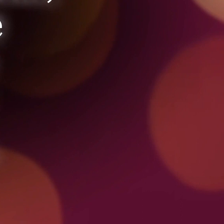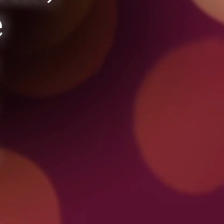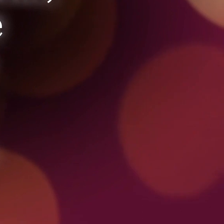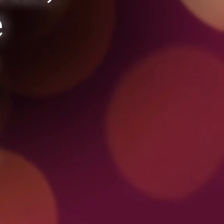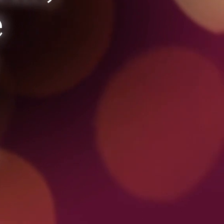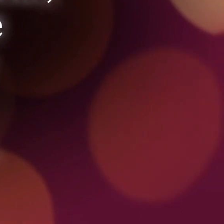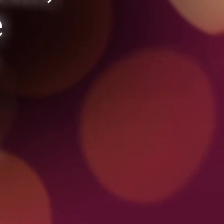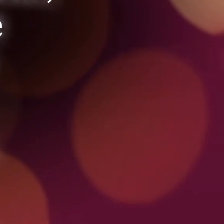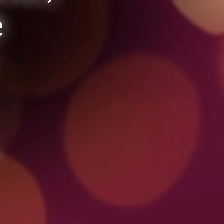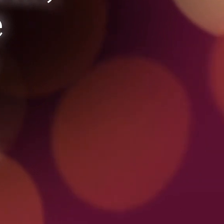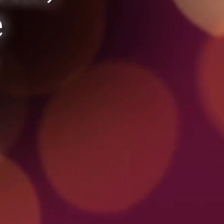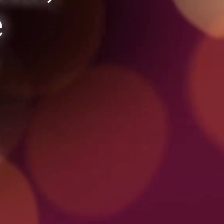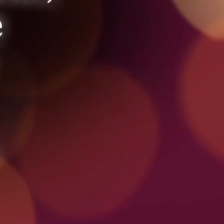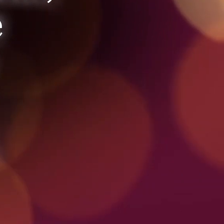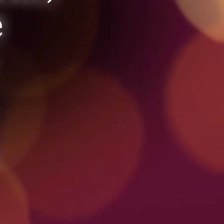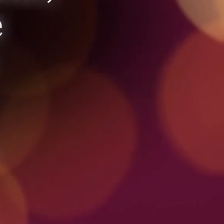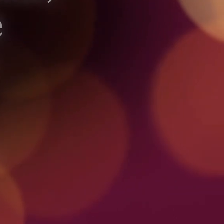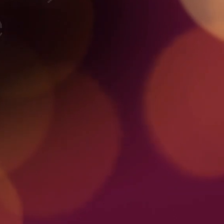blessing